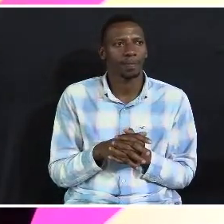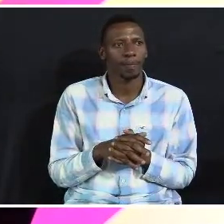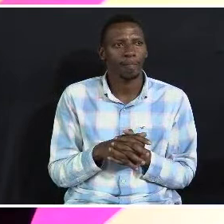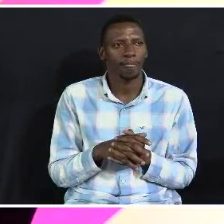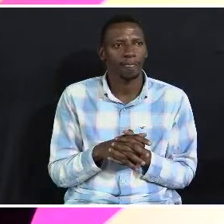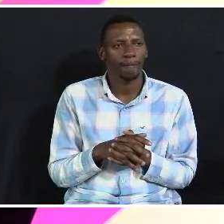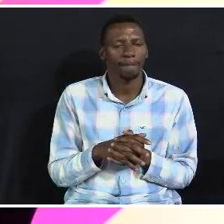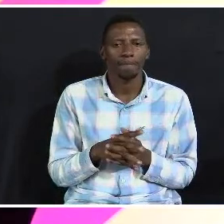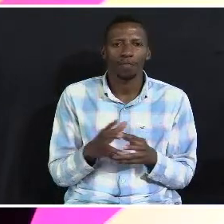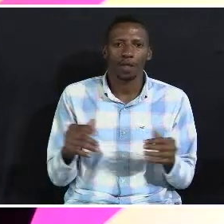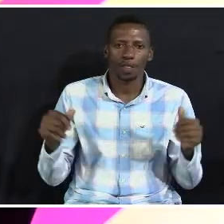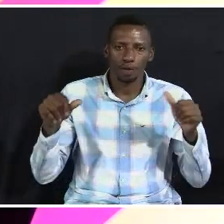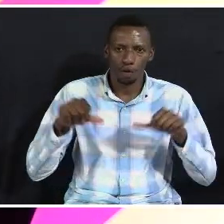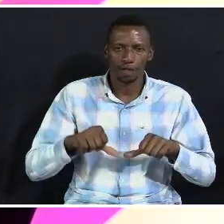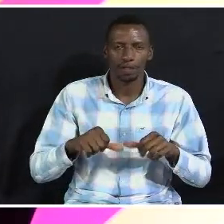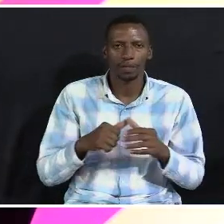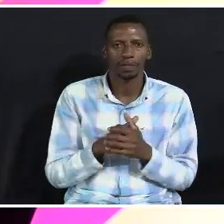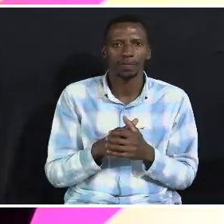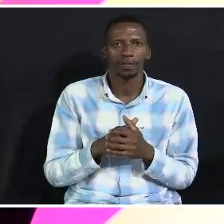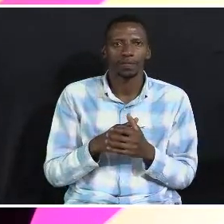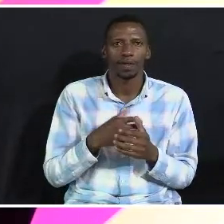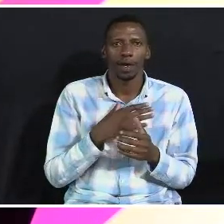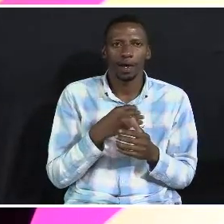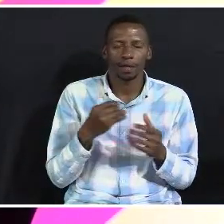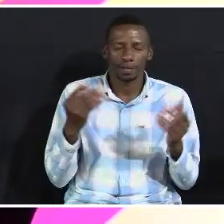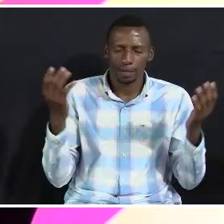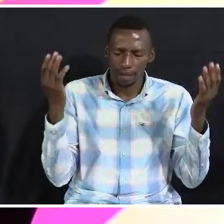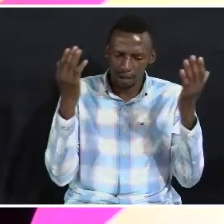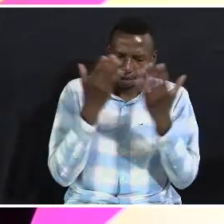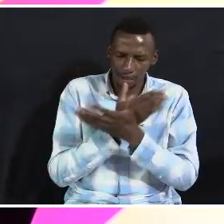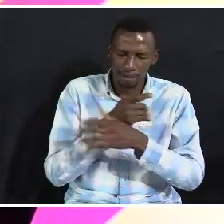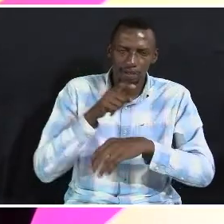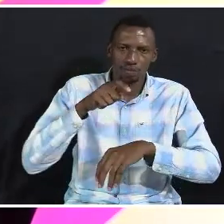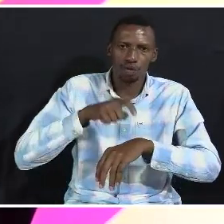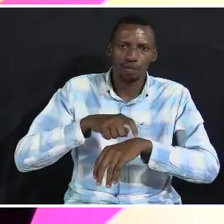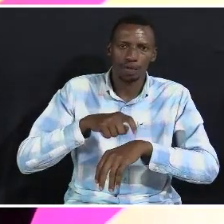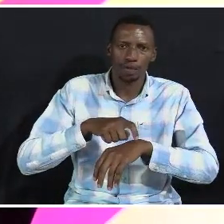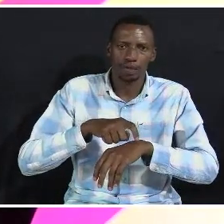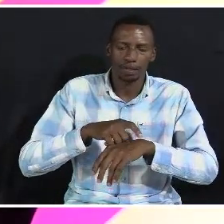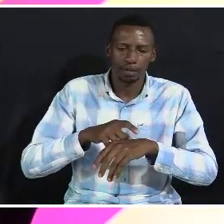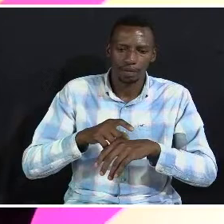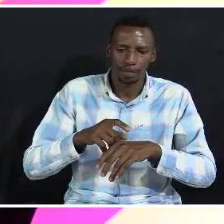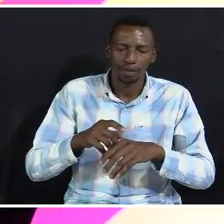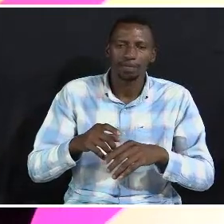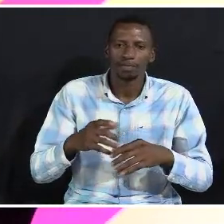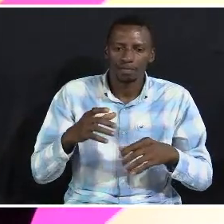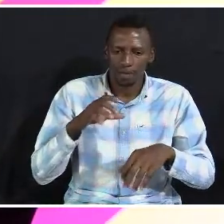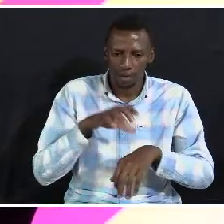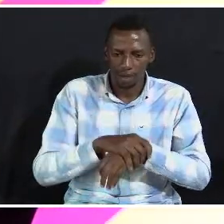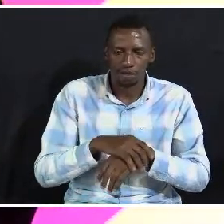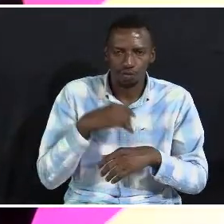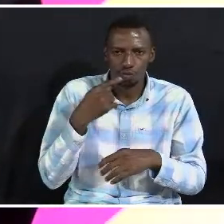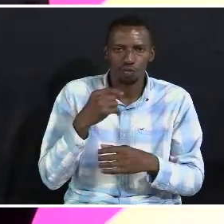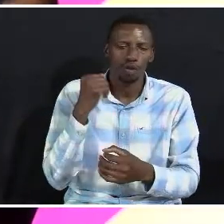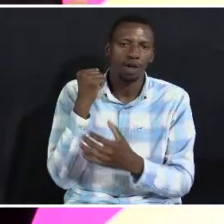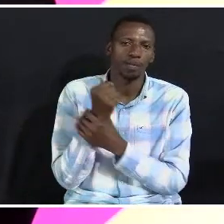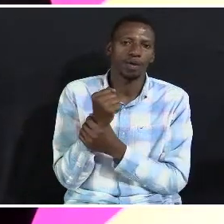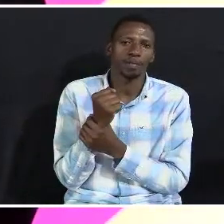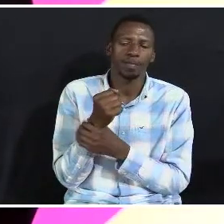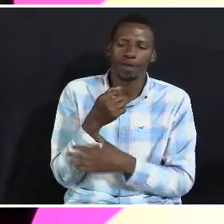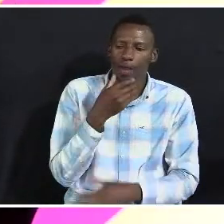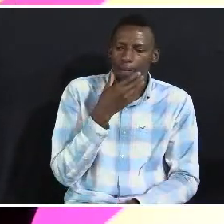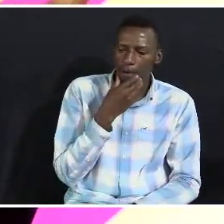The worst and the darkest moment came upon Abraham's heart. The young